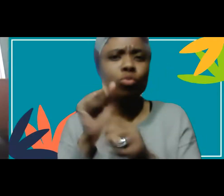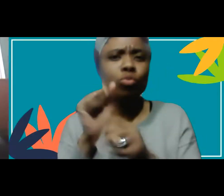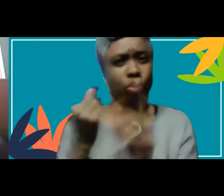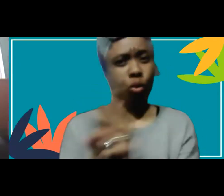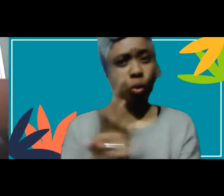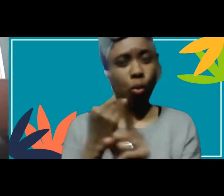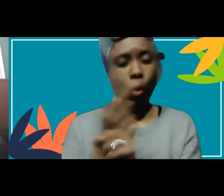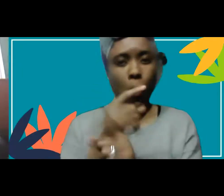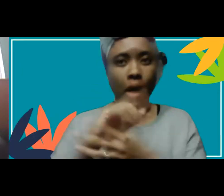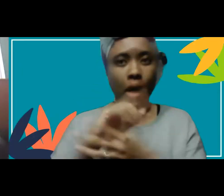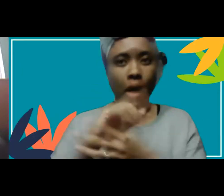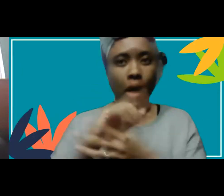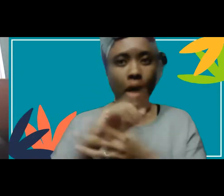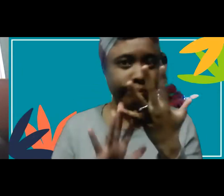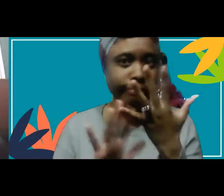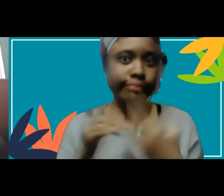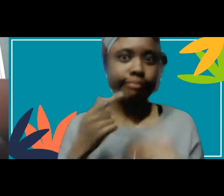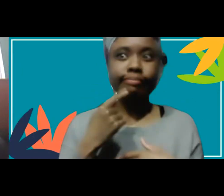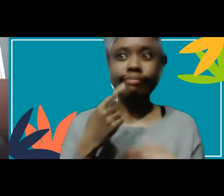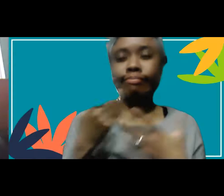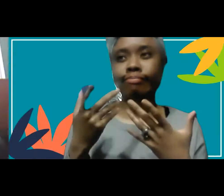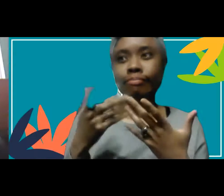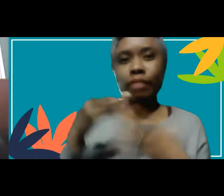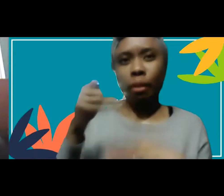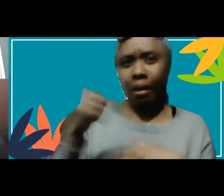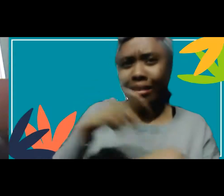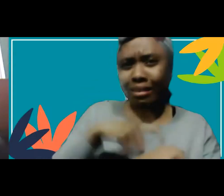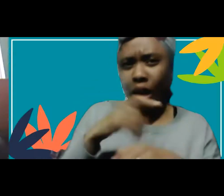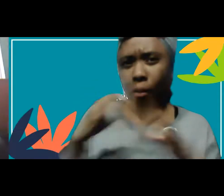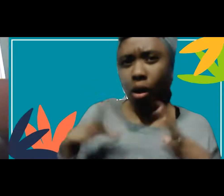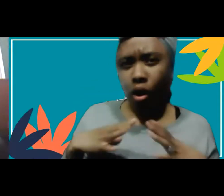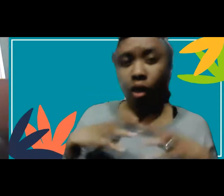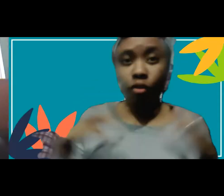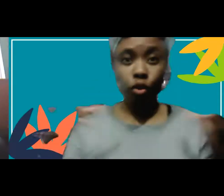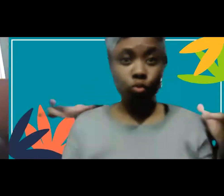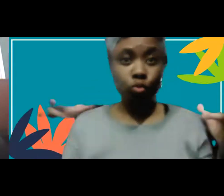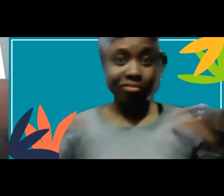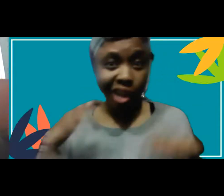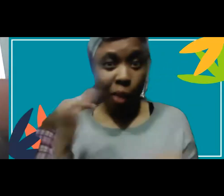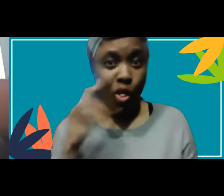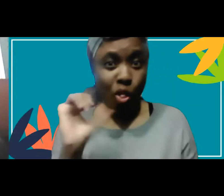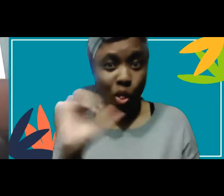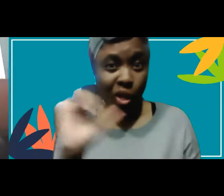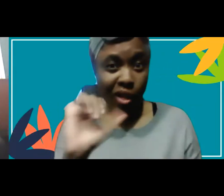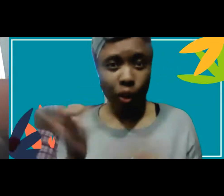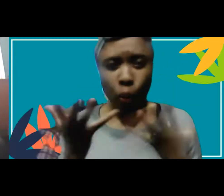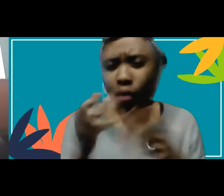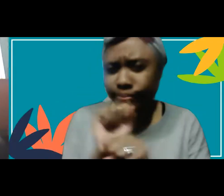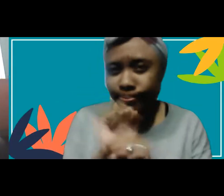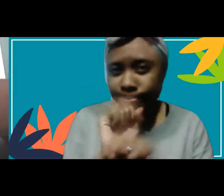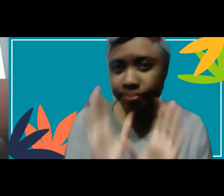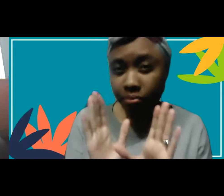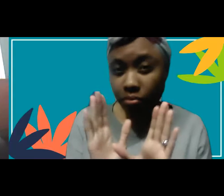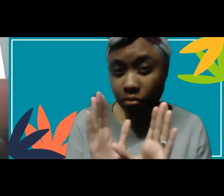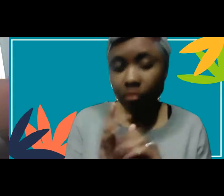the things that I know. I say paid time off, and I also say, what does retirement look like for workers, right? Can folks